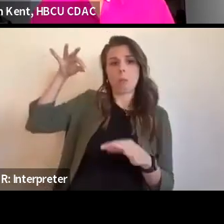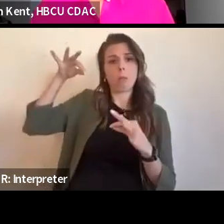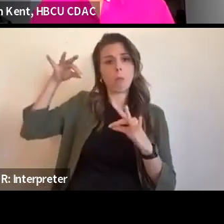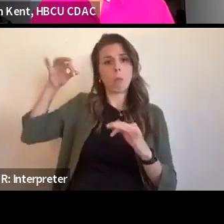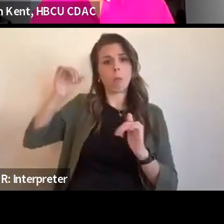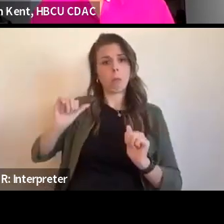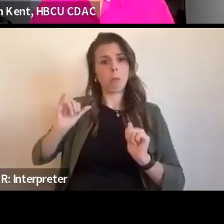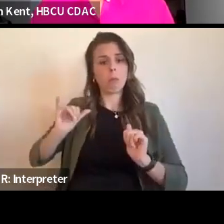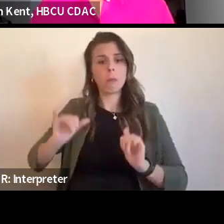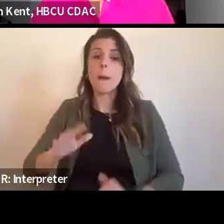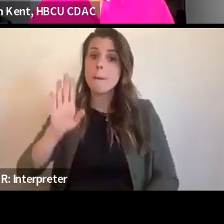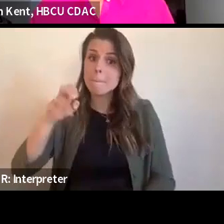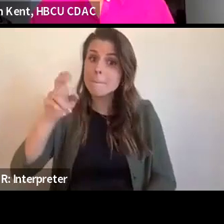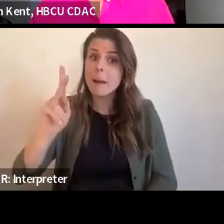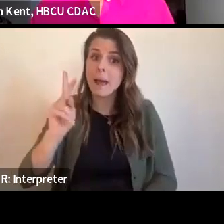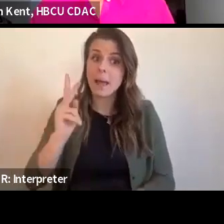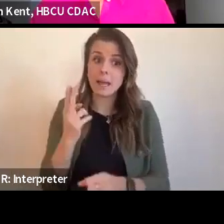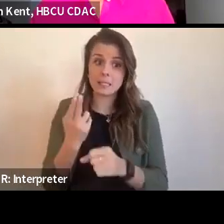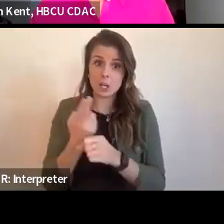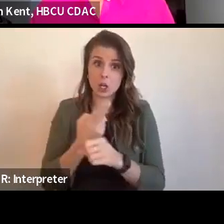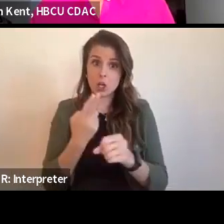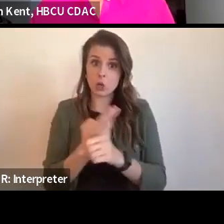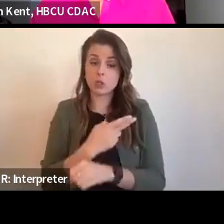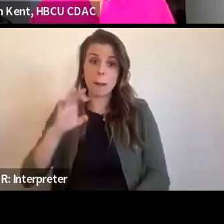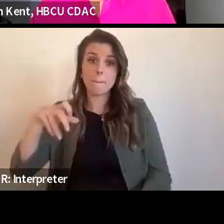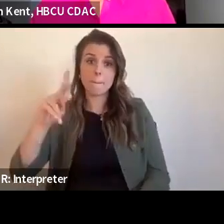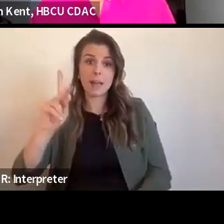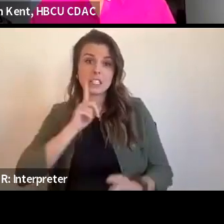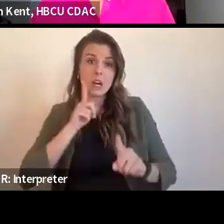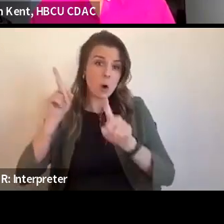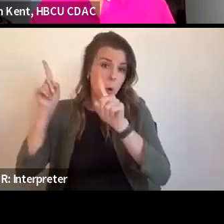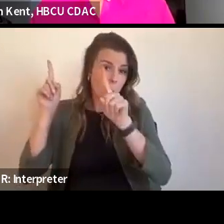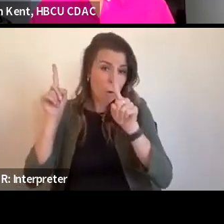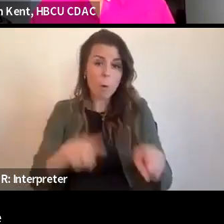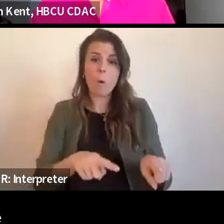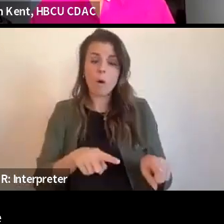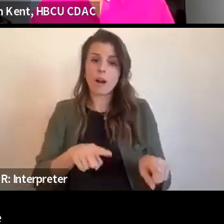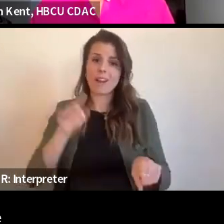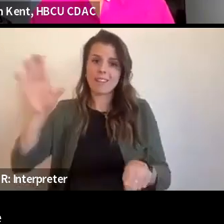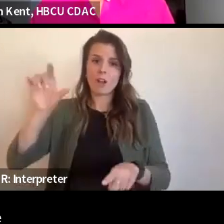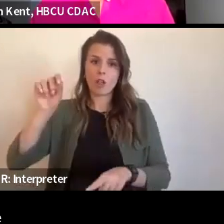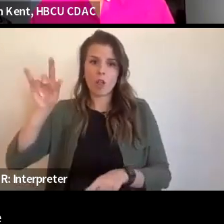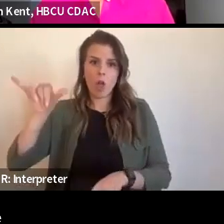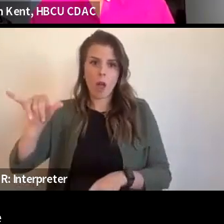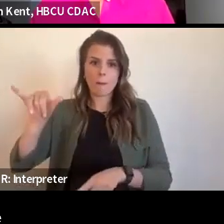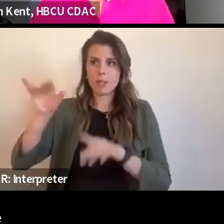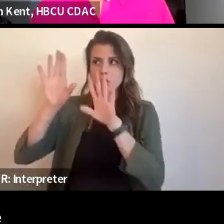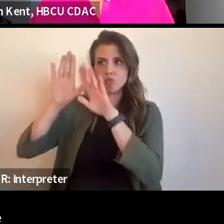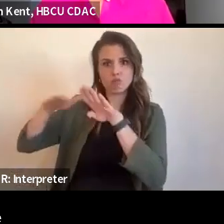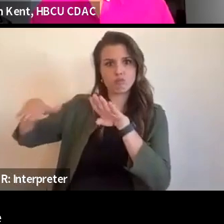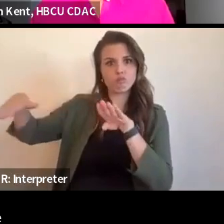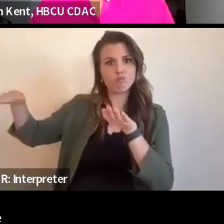matter of fact, they're our largest orderer of these placements, and they have them in their lobbies. So,